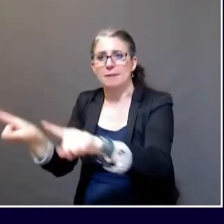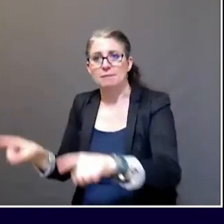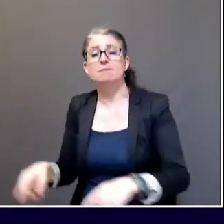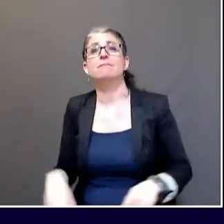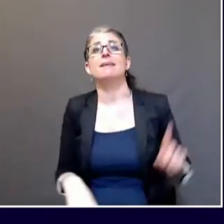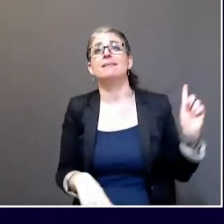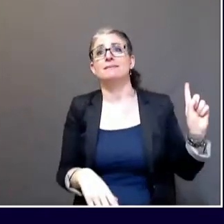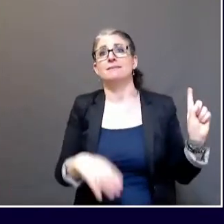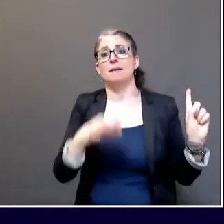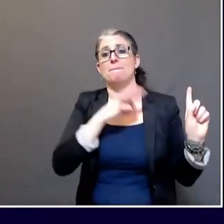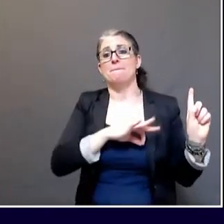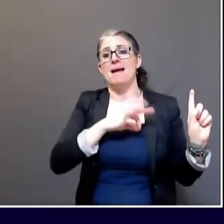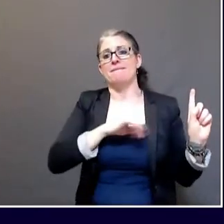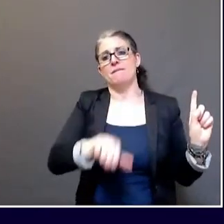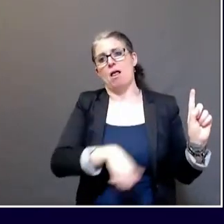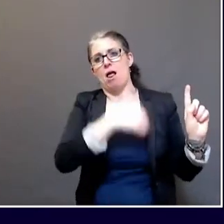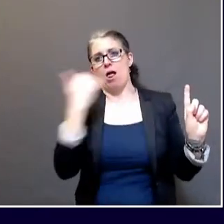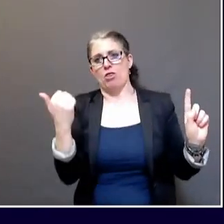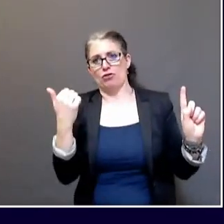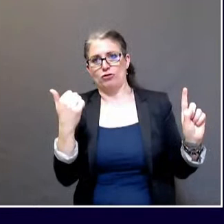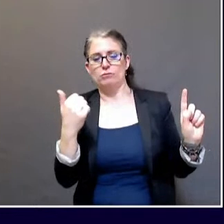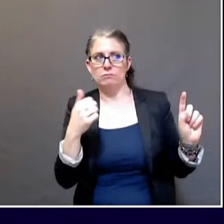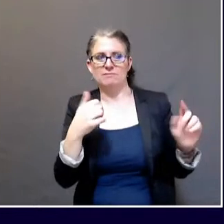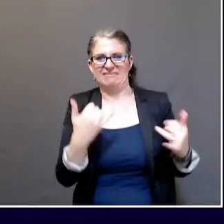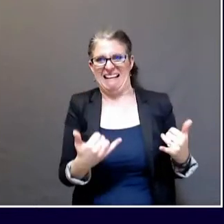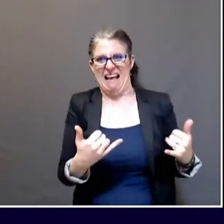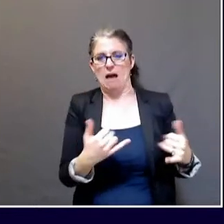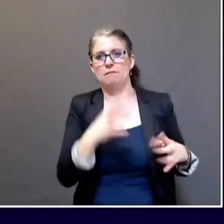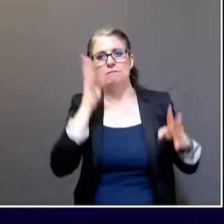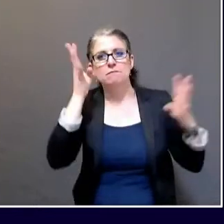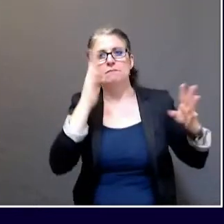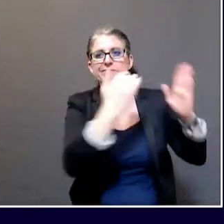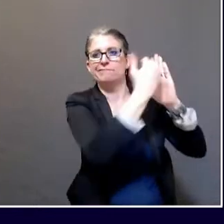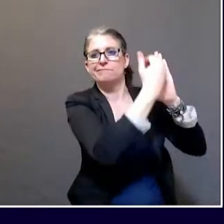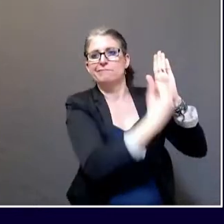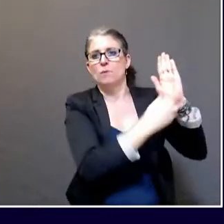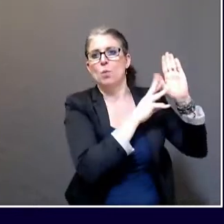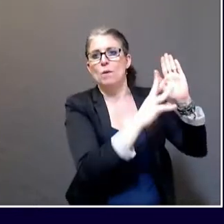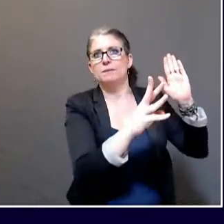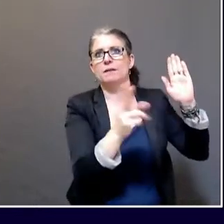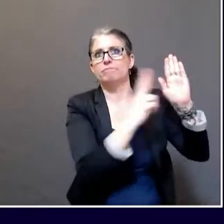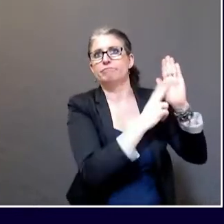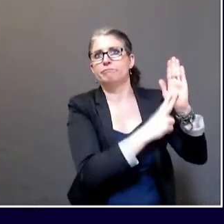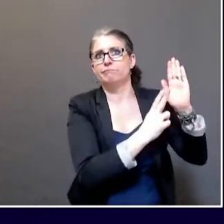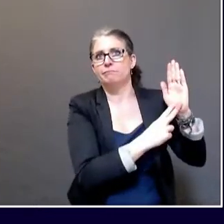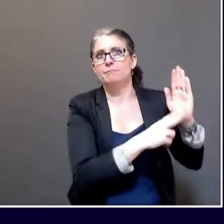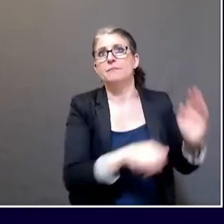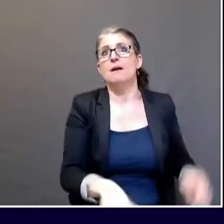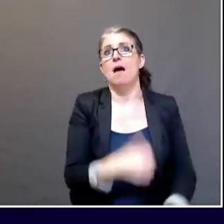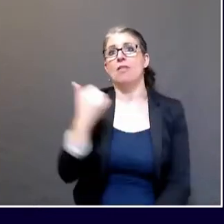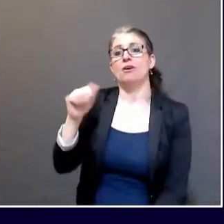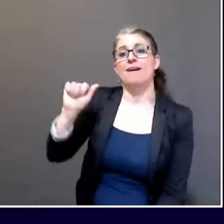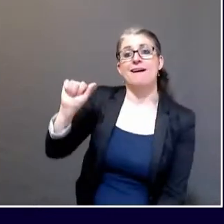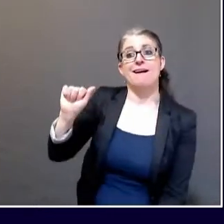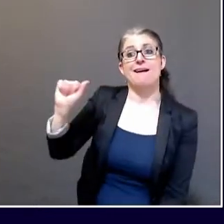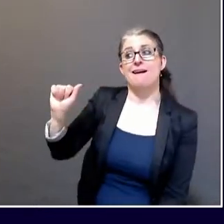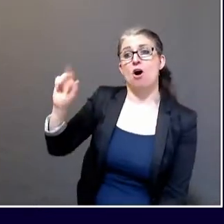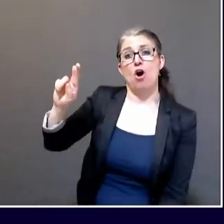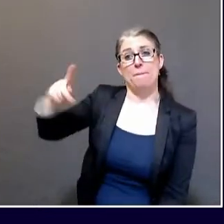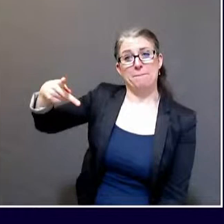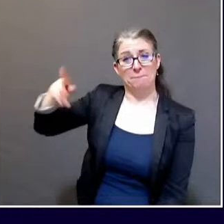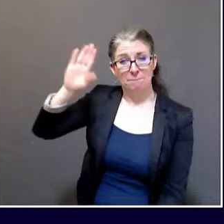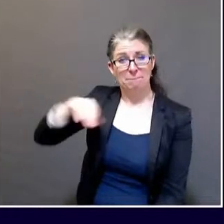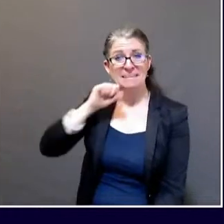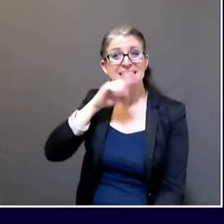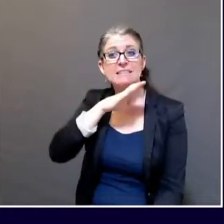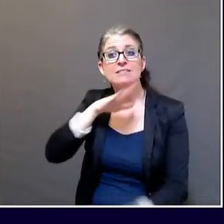other organizations like AARP in Maine has offered help to find people. Our AAAs, our area agencies on aging,